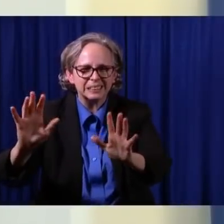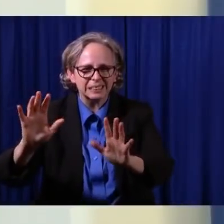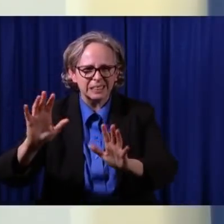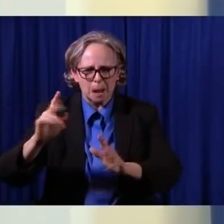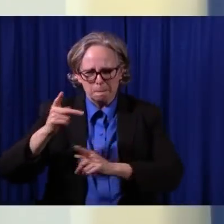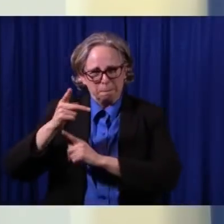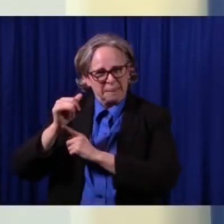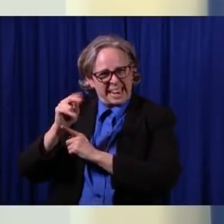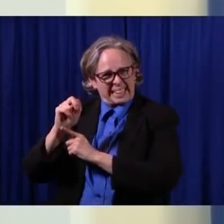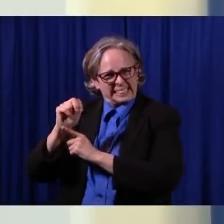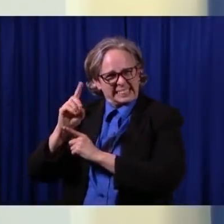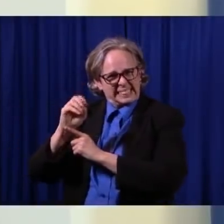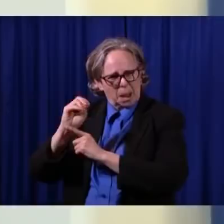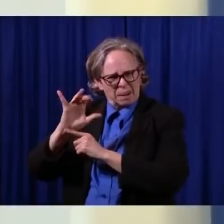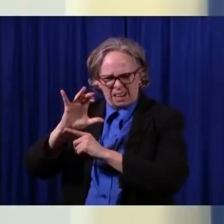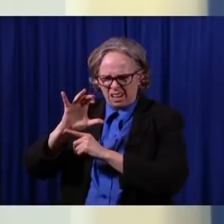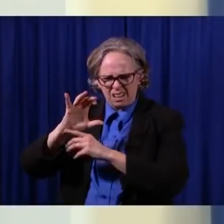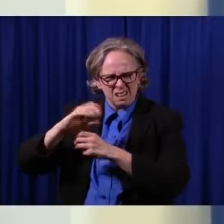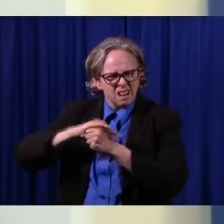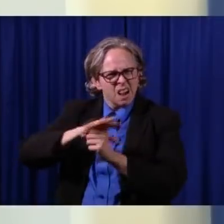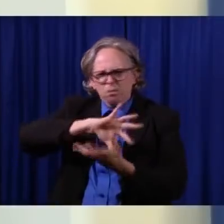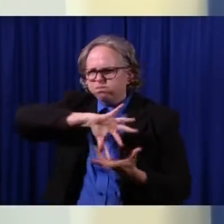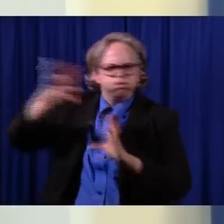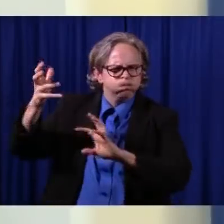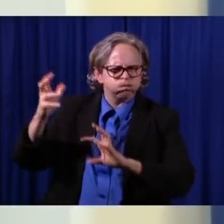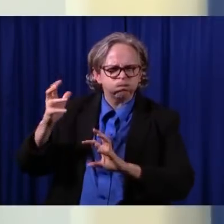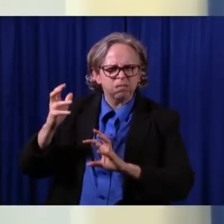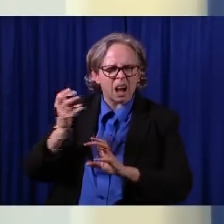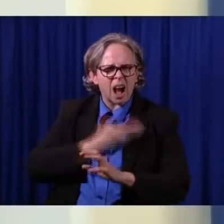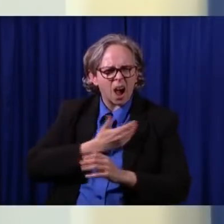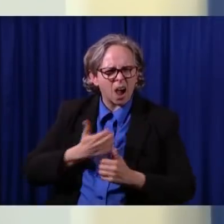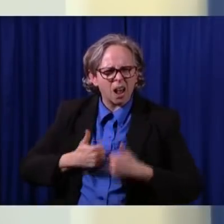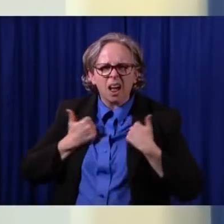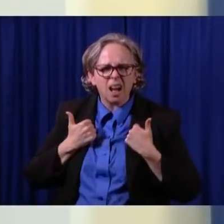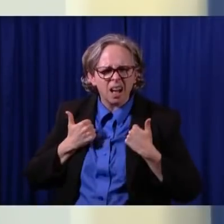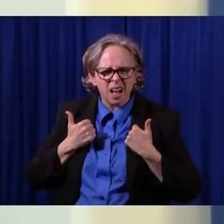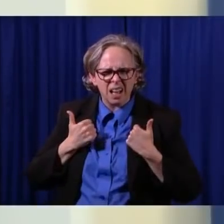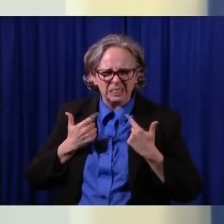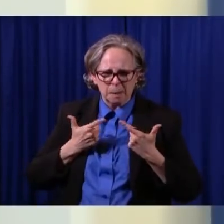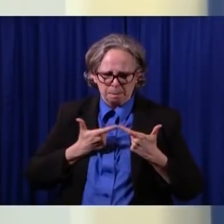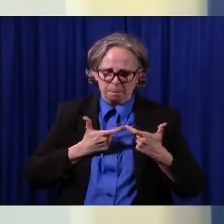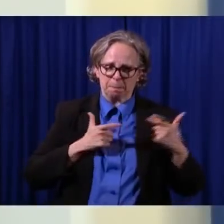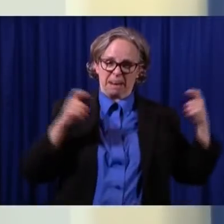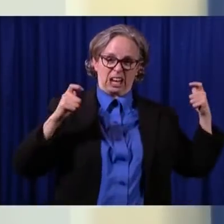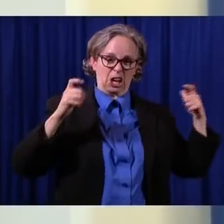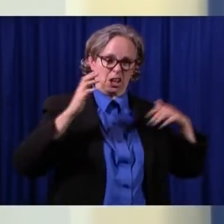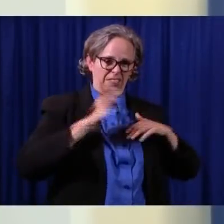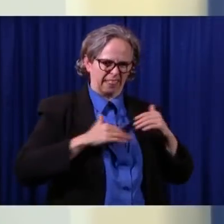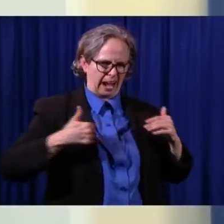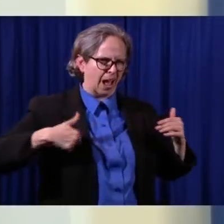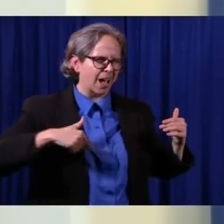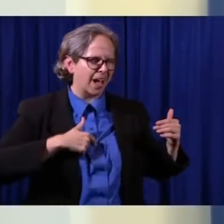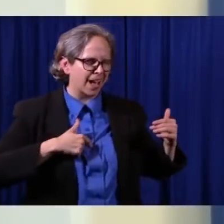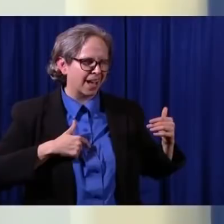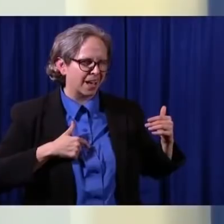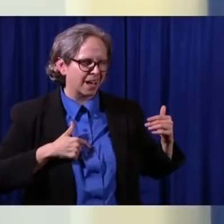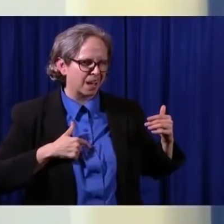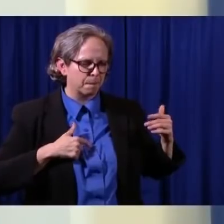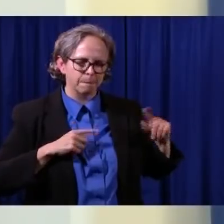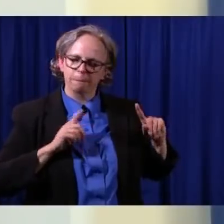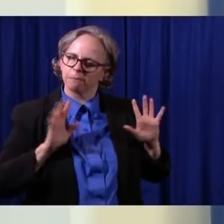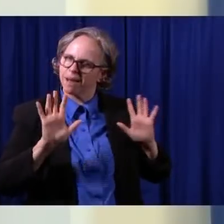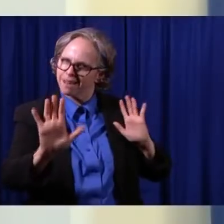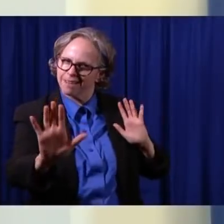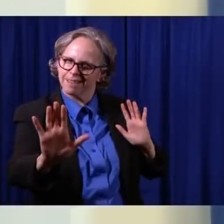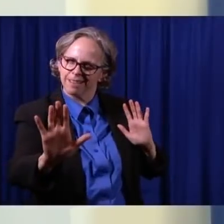see, in some ways has been bigger than all of us. But I think it's also opened us to see things in new lights.